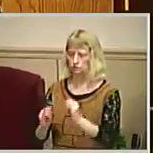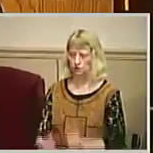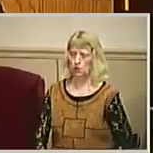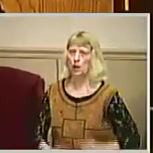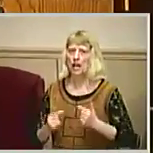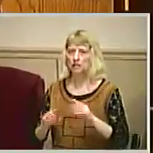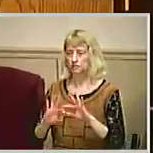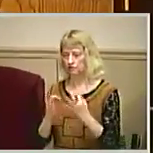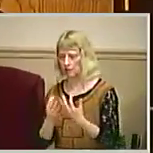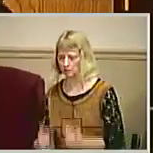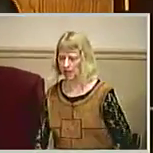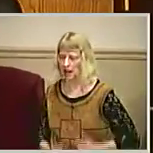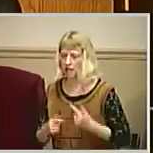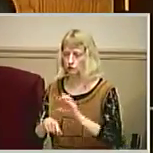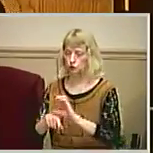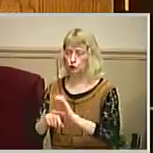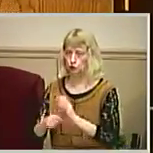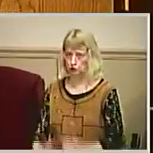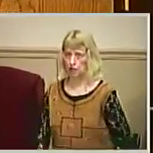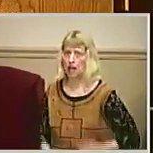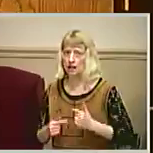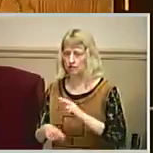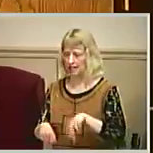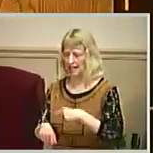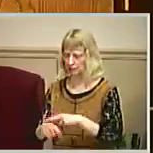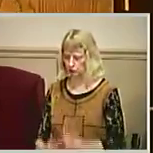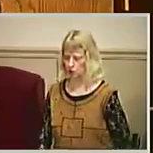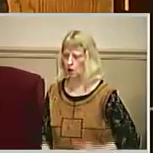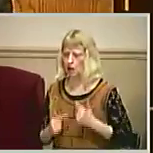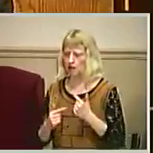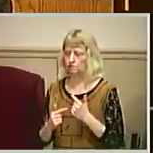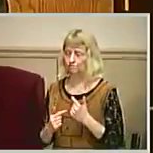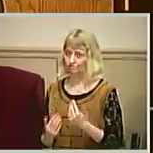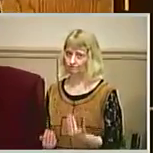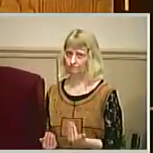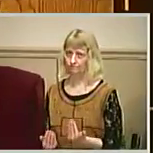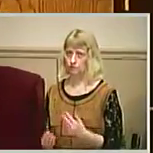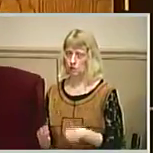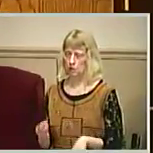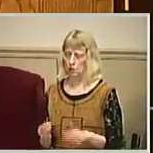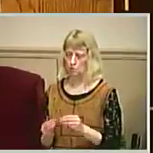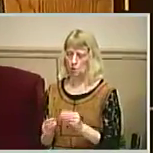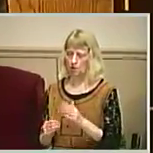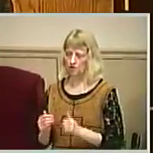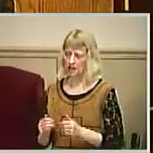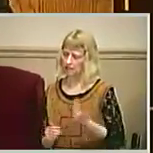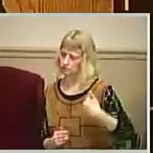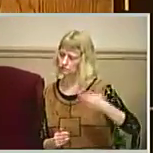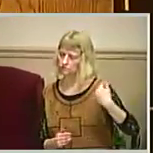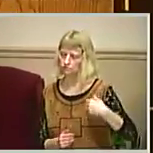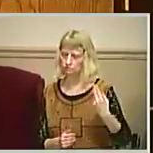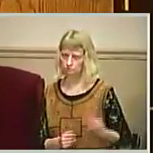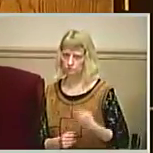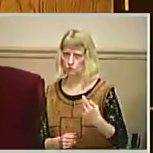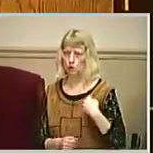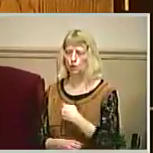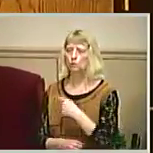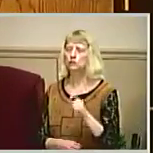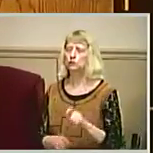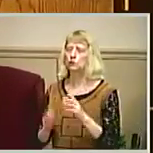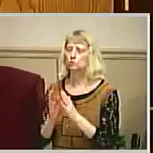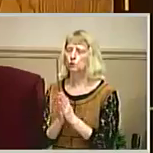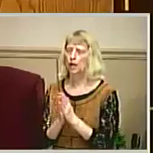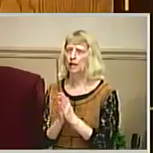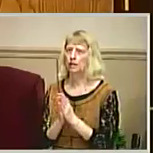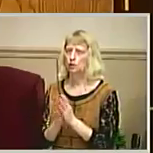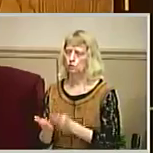lives to family lives to church life to the national life. And right now, more than any other time in our history, we ought to pray